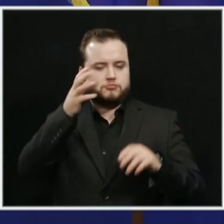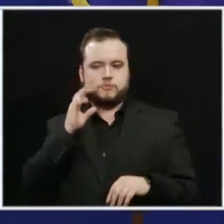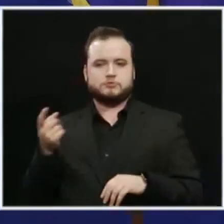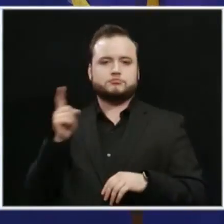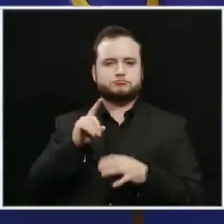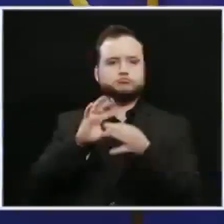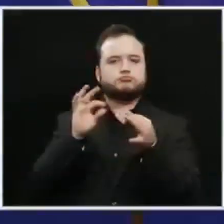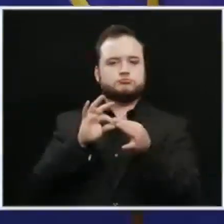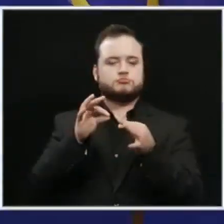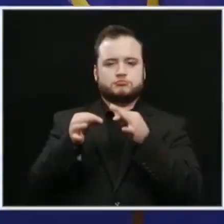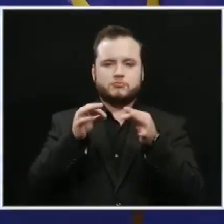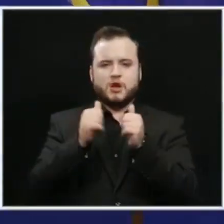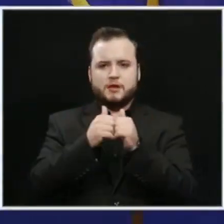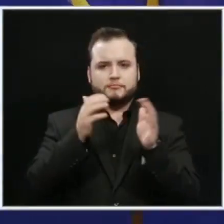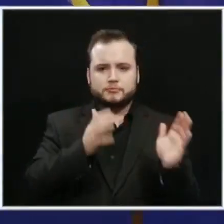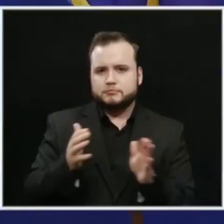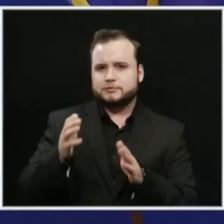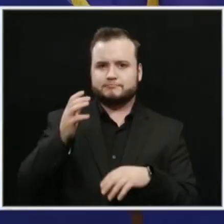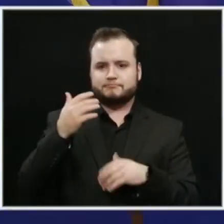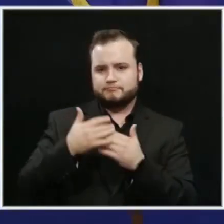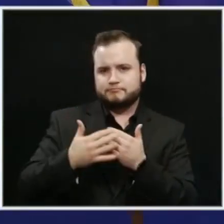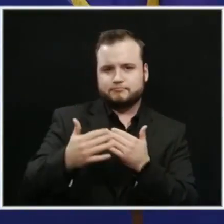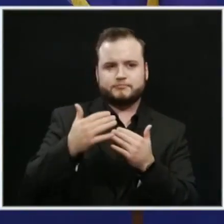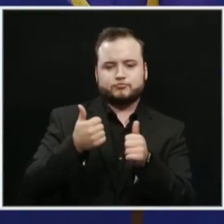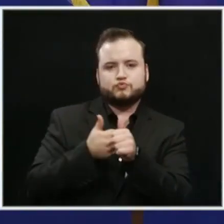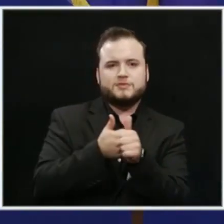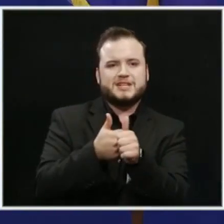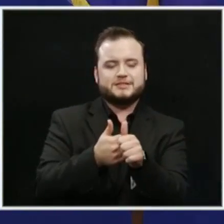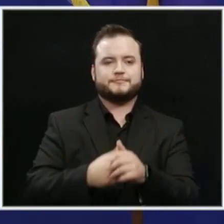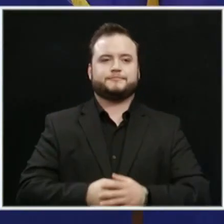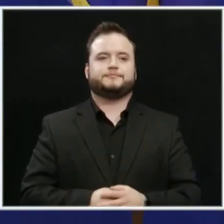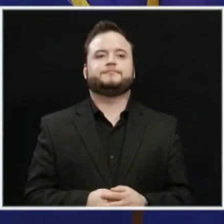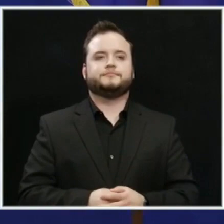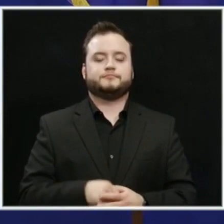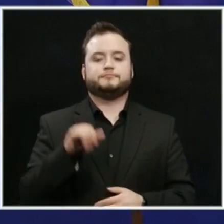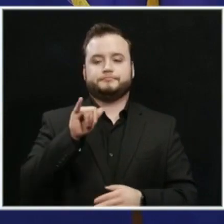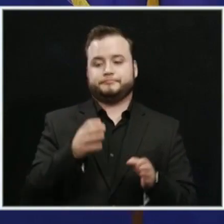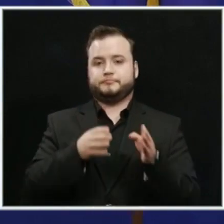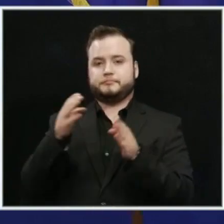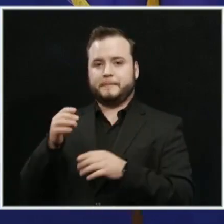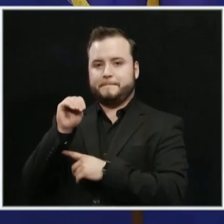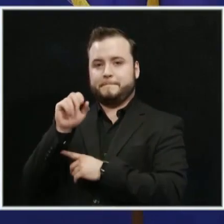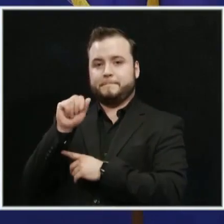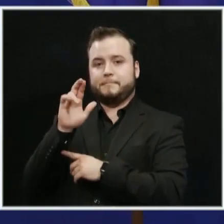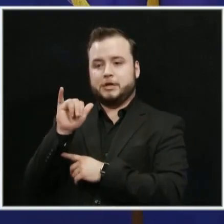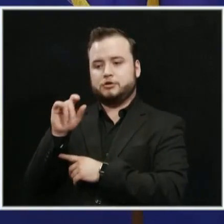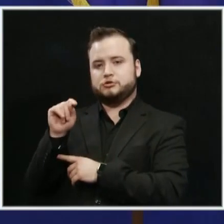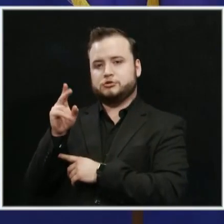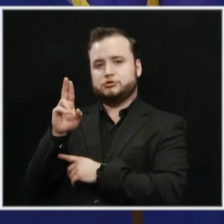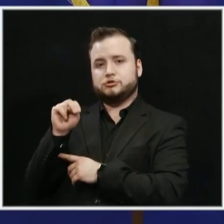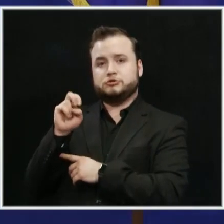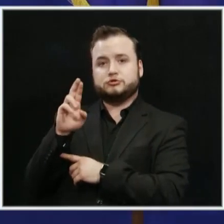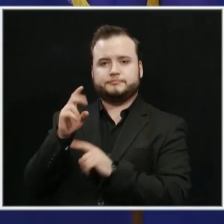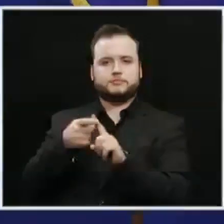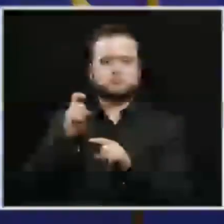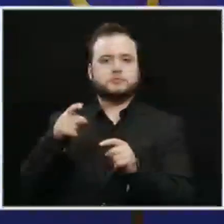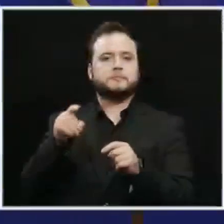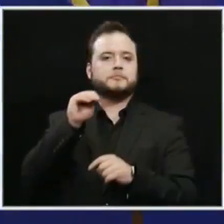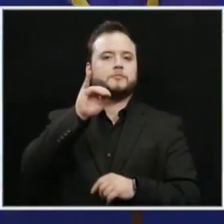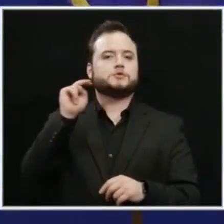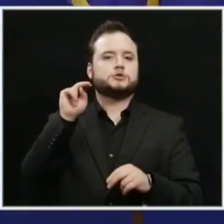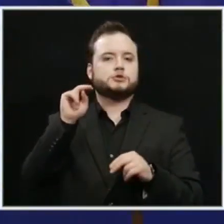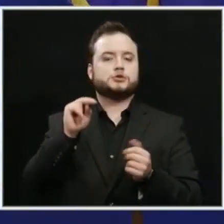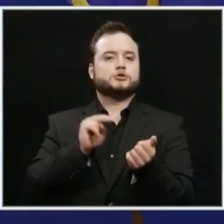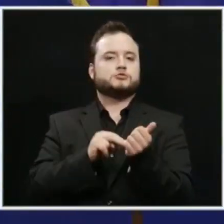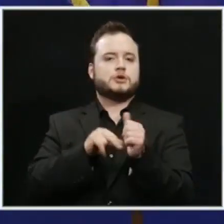Mary Turner's going to be here to give a firsthand account and a very, I think, poignant view of frontline nurses as the president